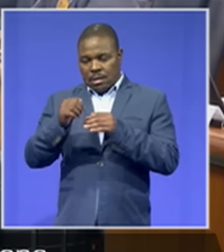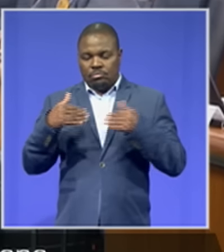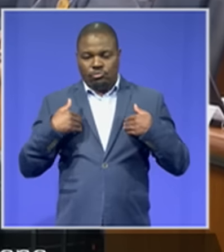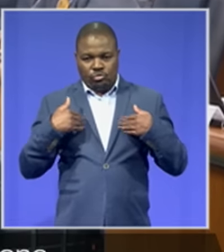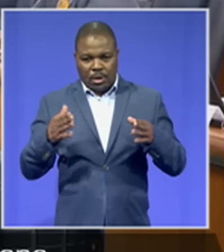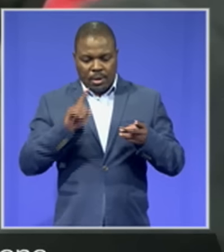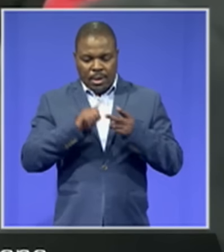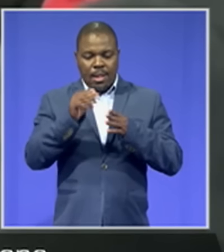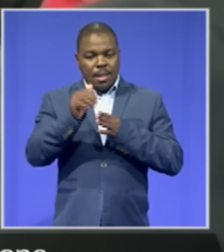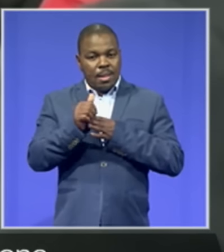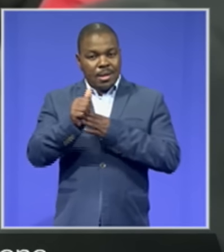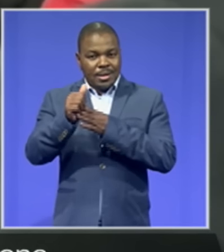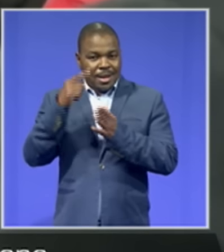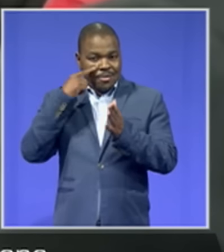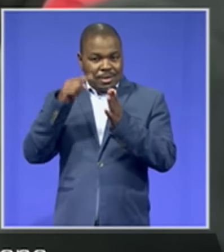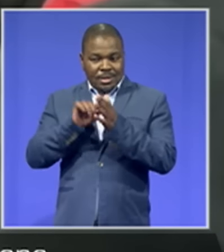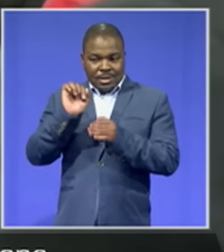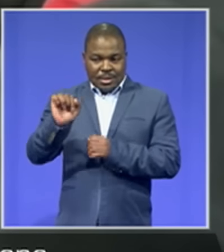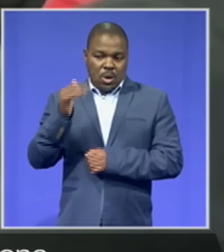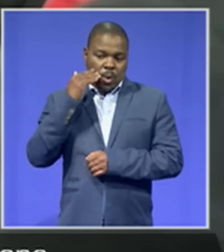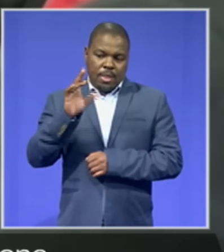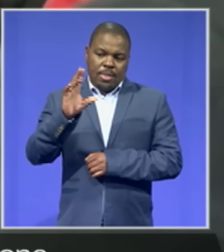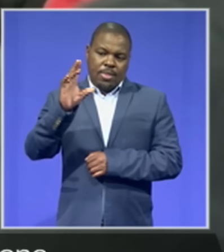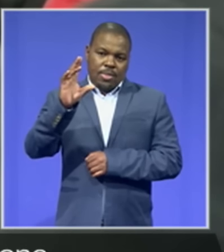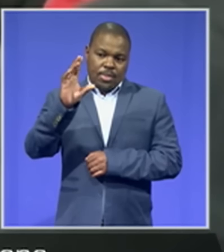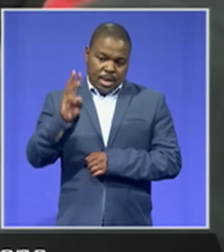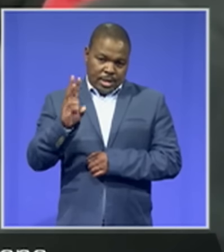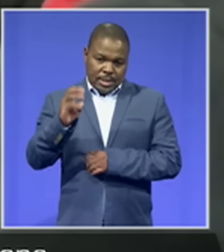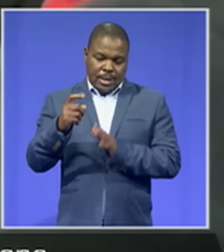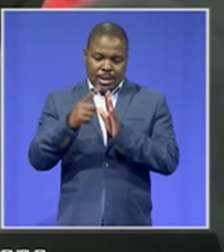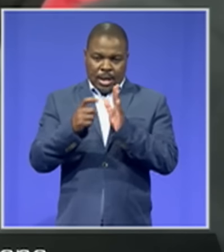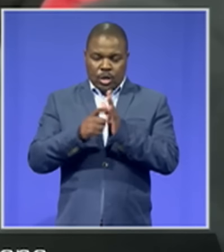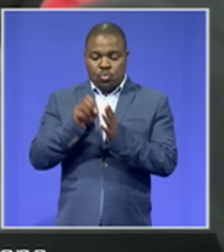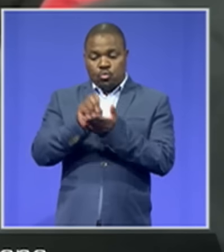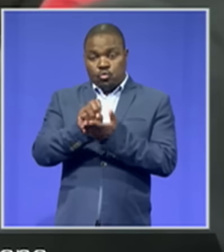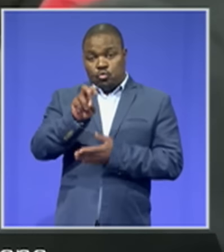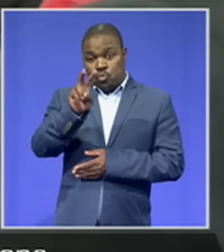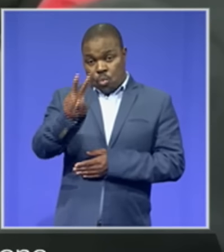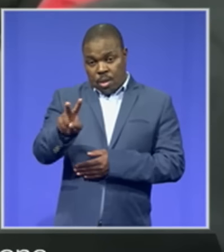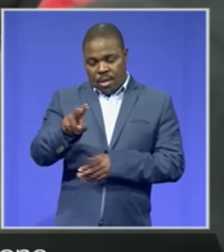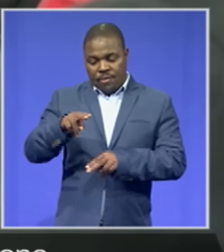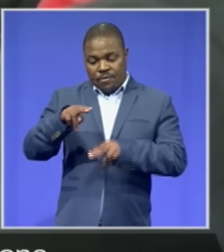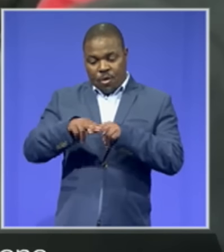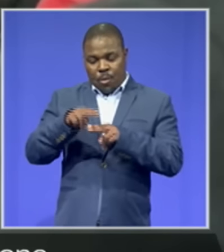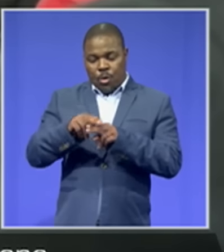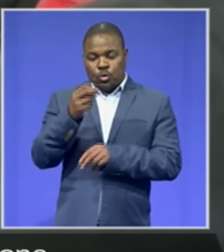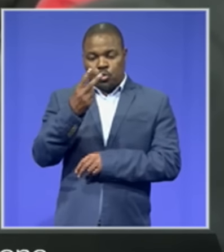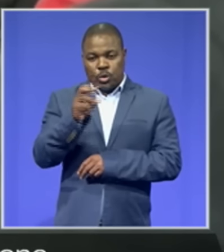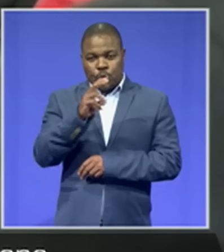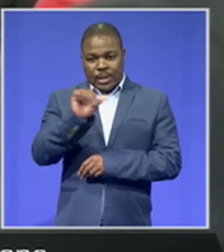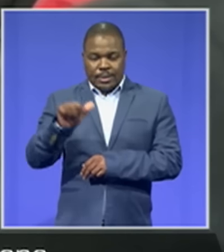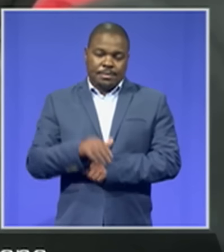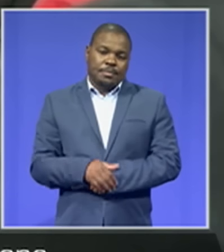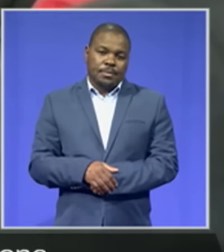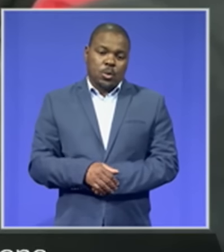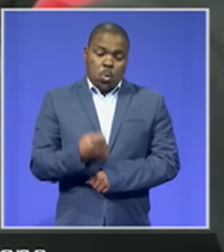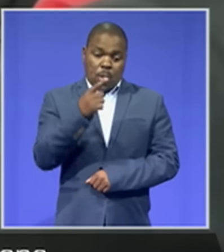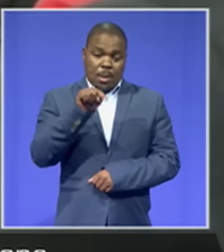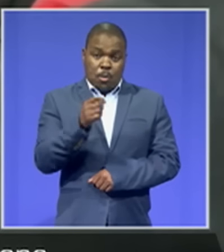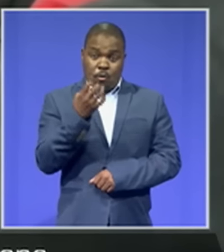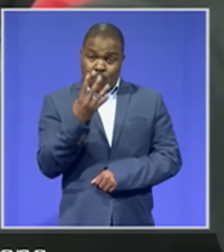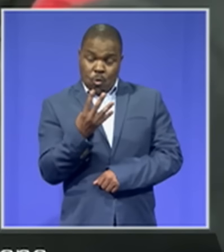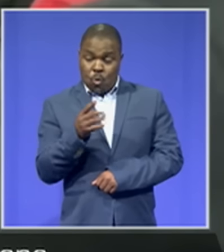with leading evidence on Thursday, the 12th of February 2026. 1.4. Advocate